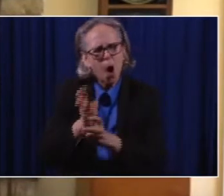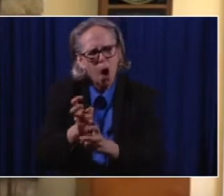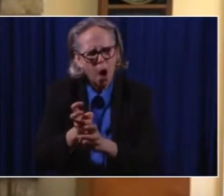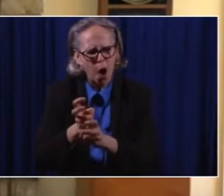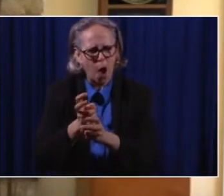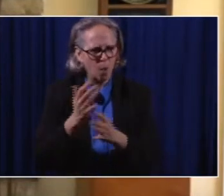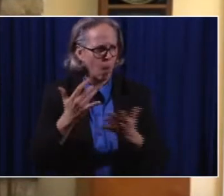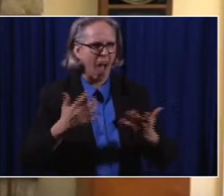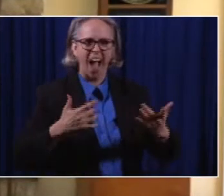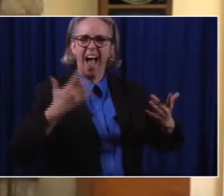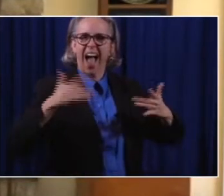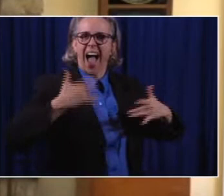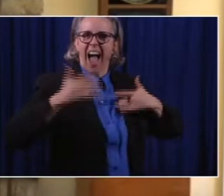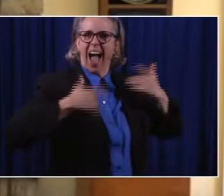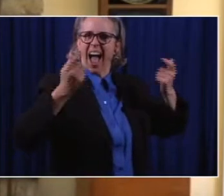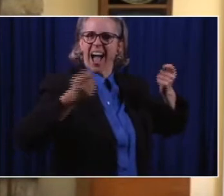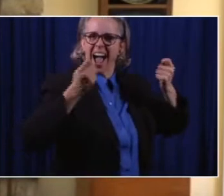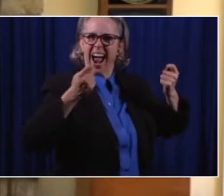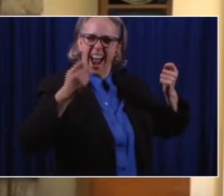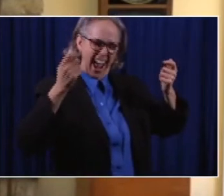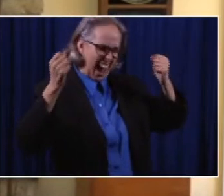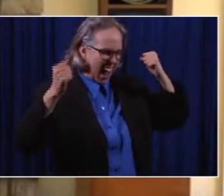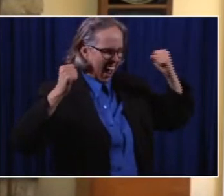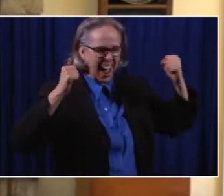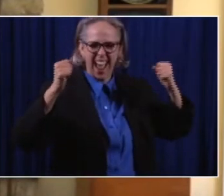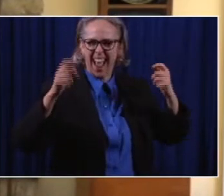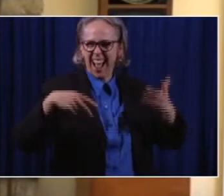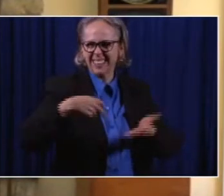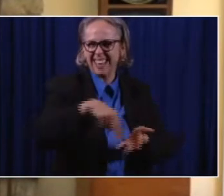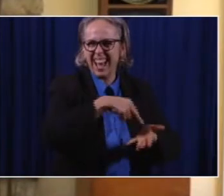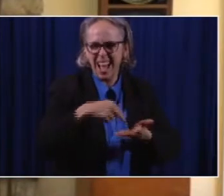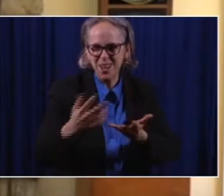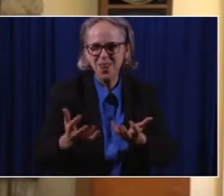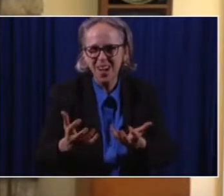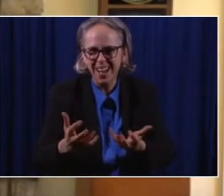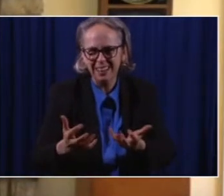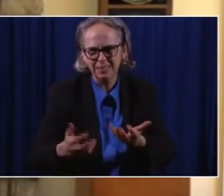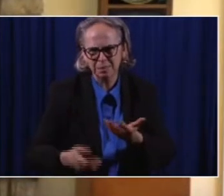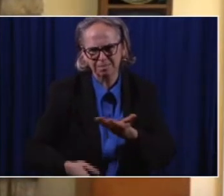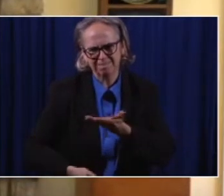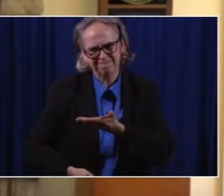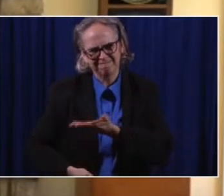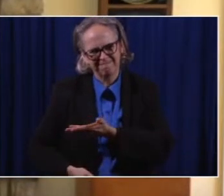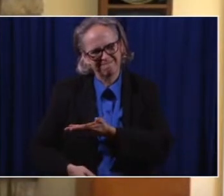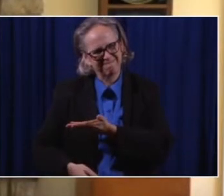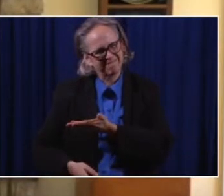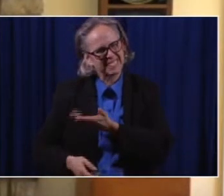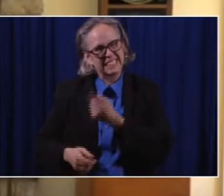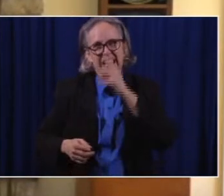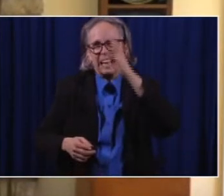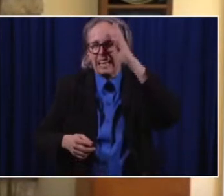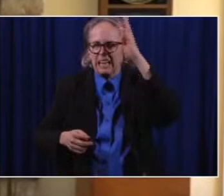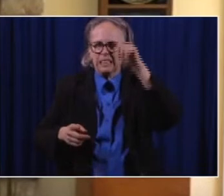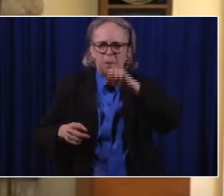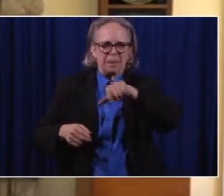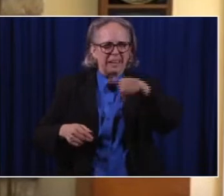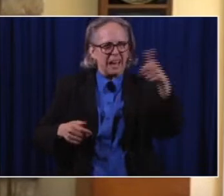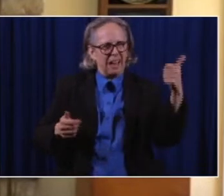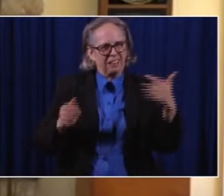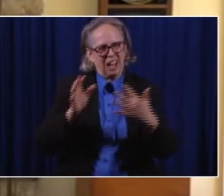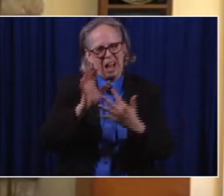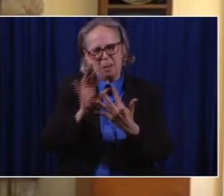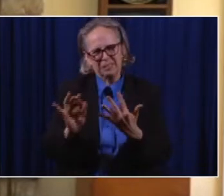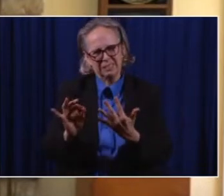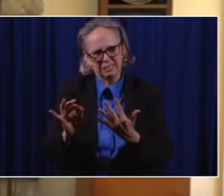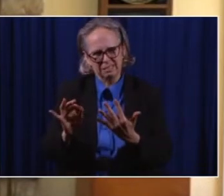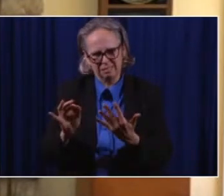grain, particularly a celebration. But there's other ways of doing these things. You can have the event. And if you want to have a